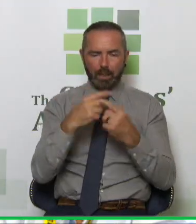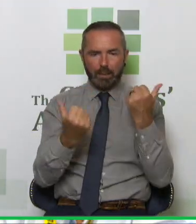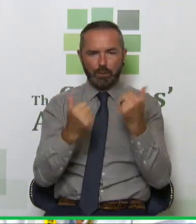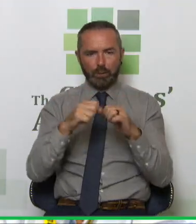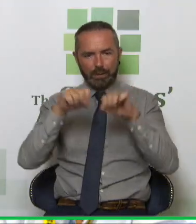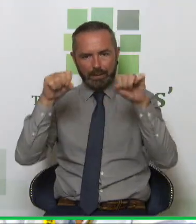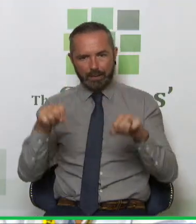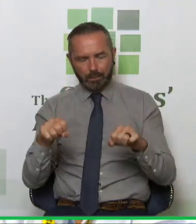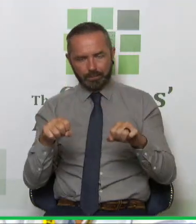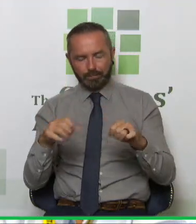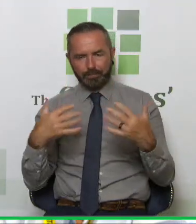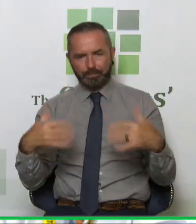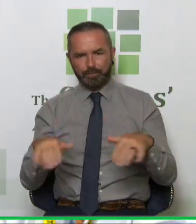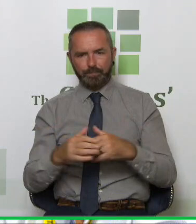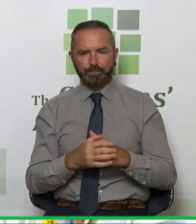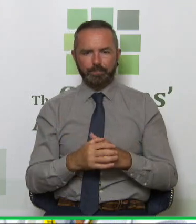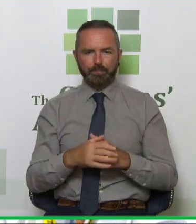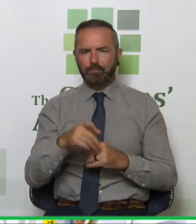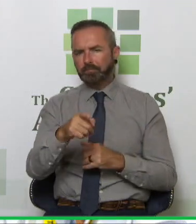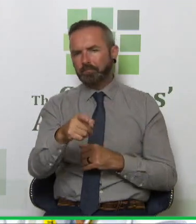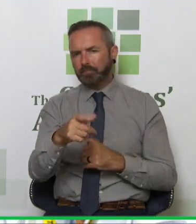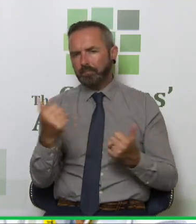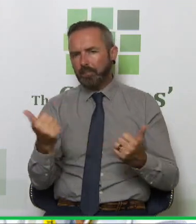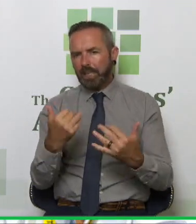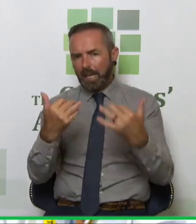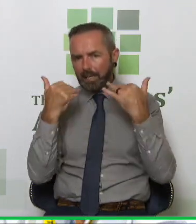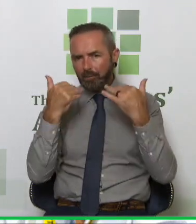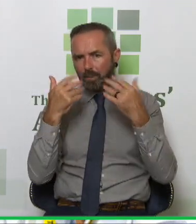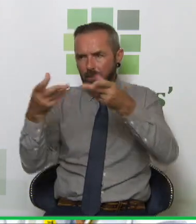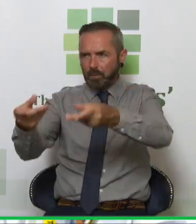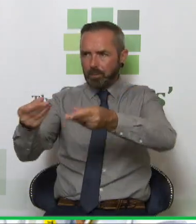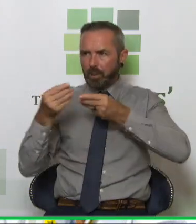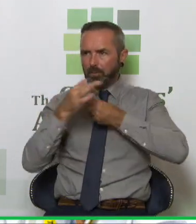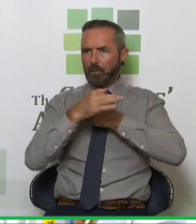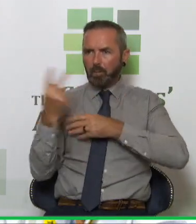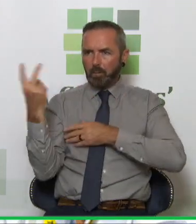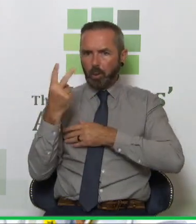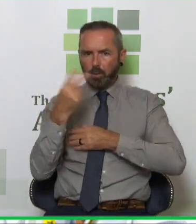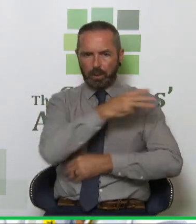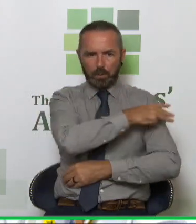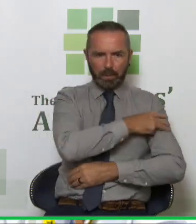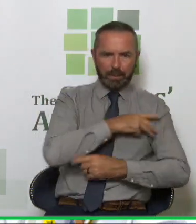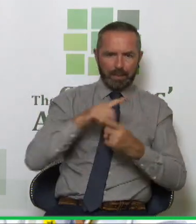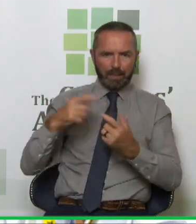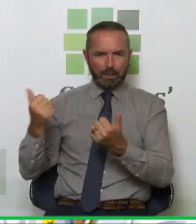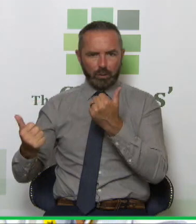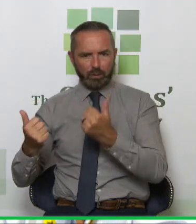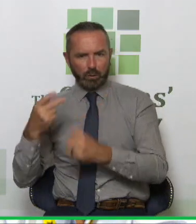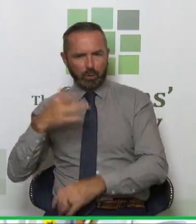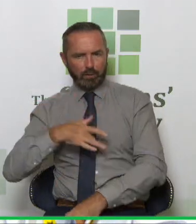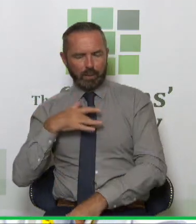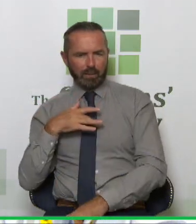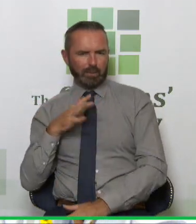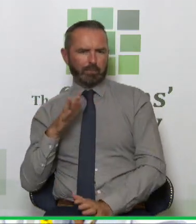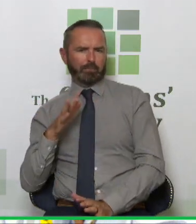system, was there any information imparted to us from those two, from the Gardaí and the Justice people, that you